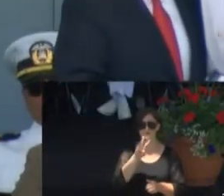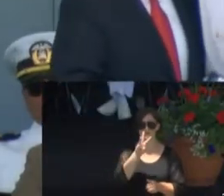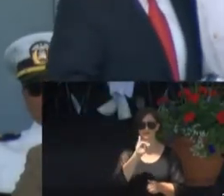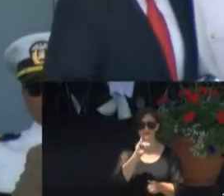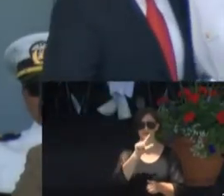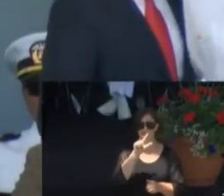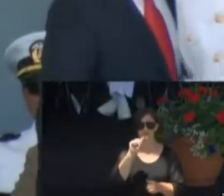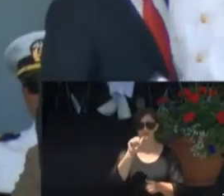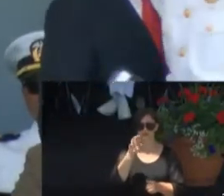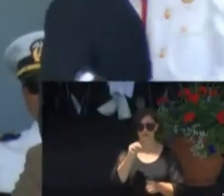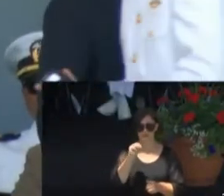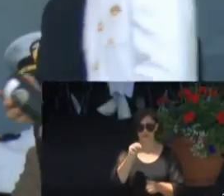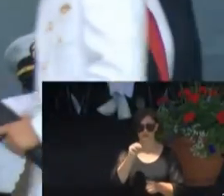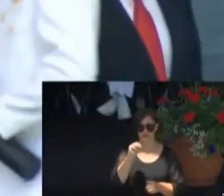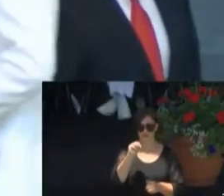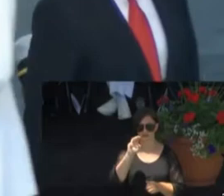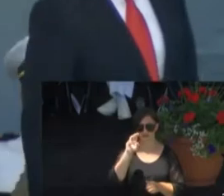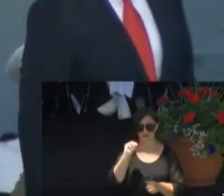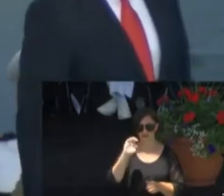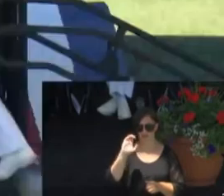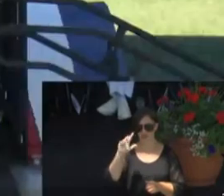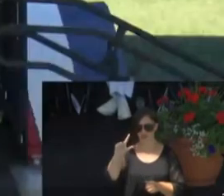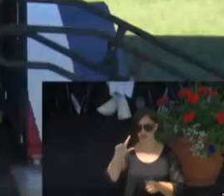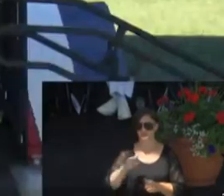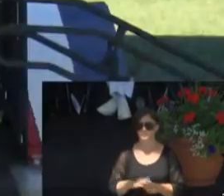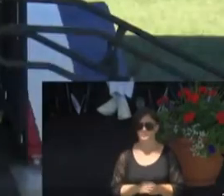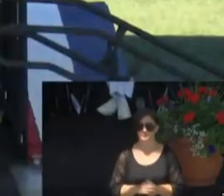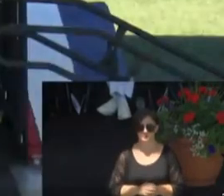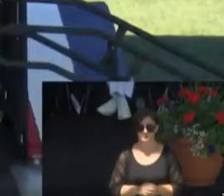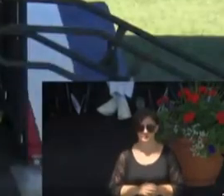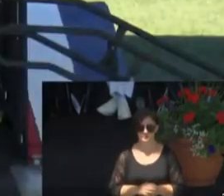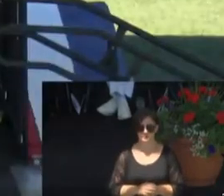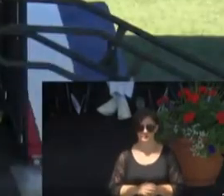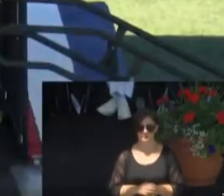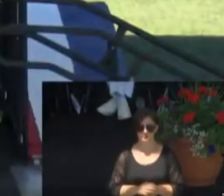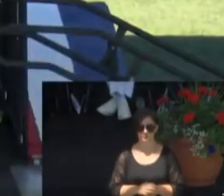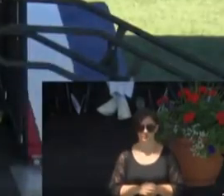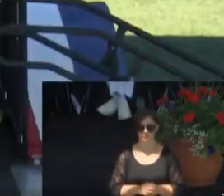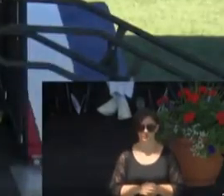William Duncan Marino, magna cum laude.